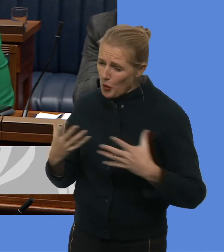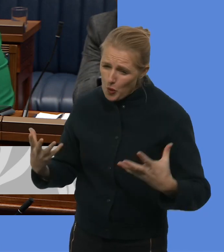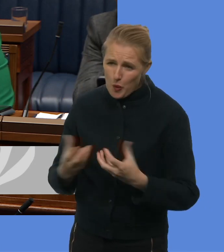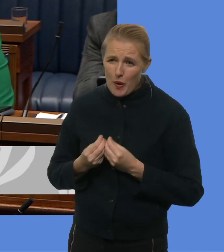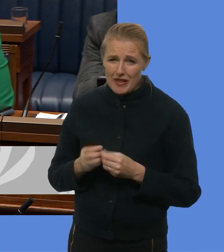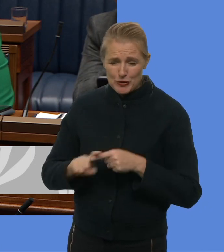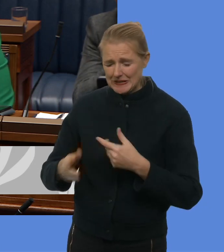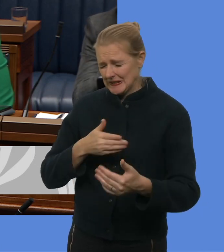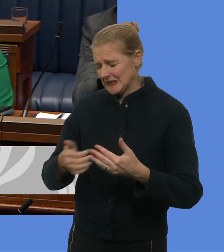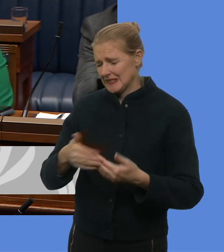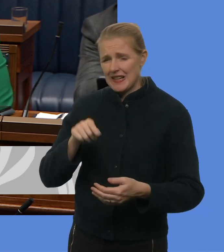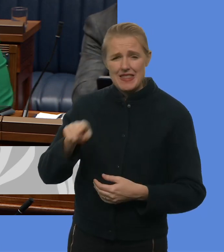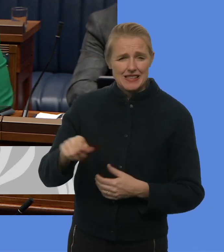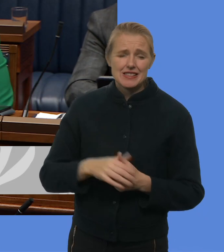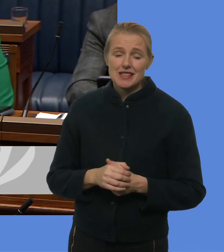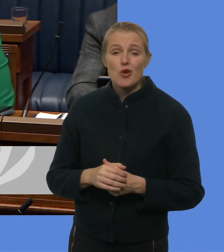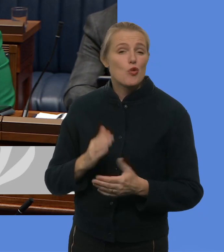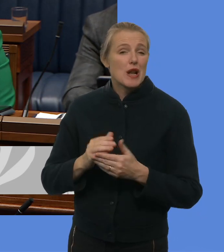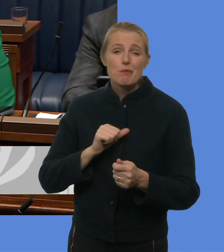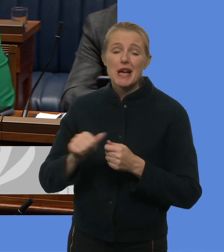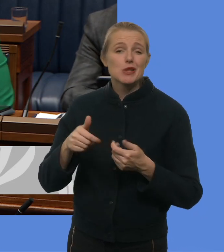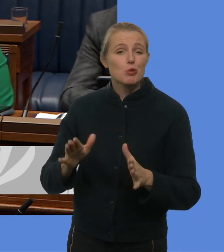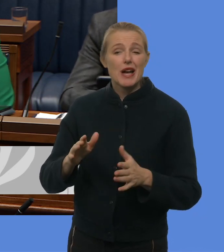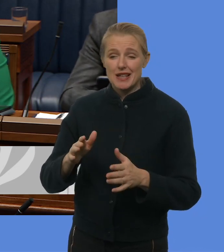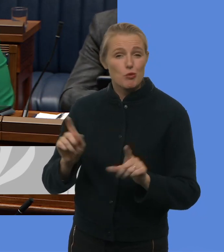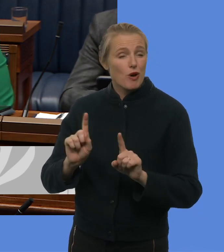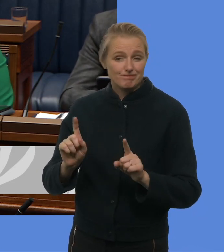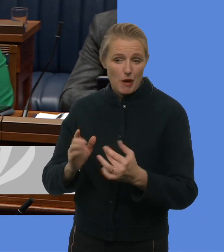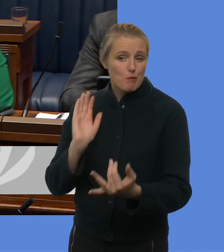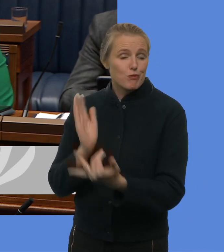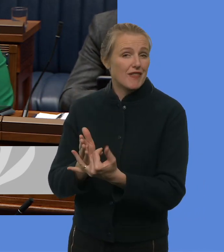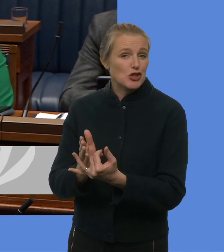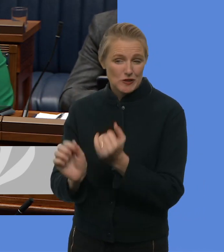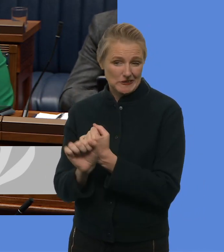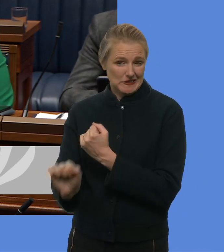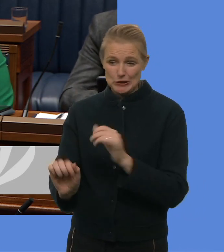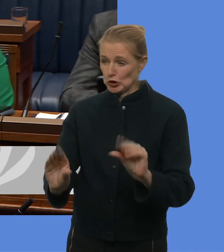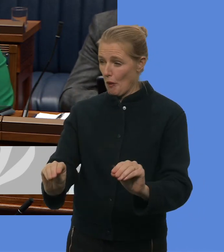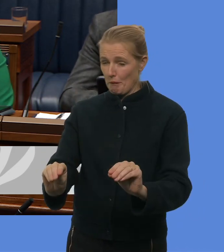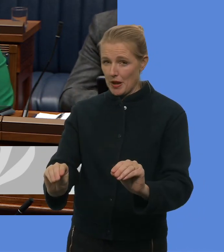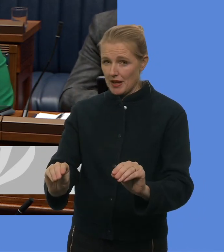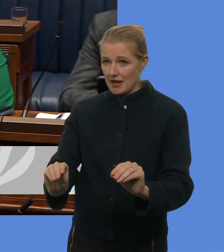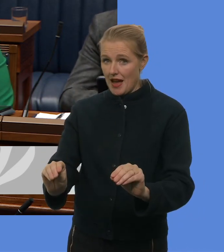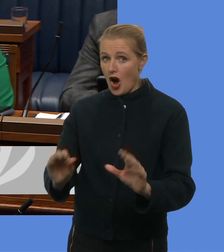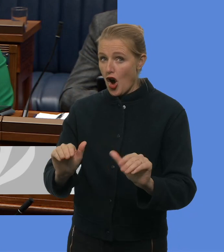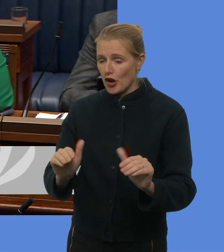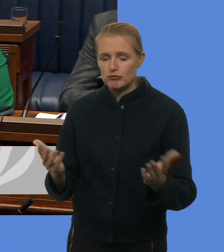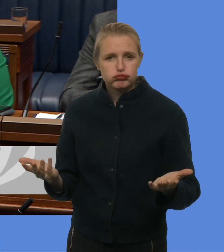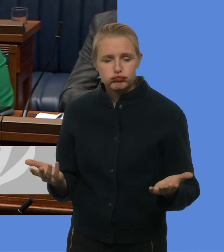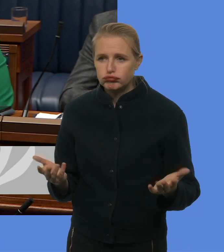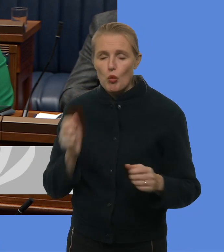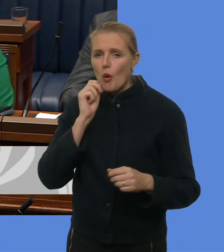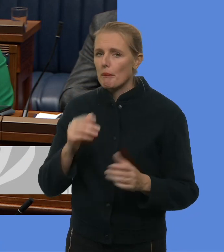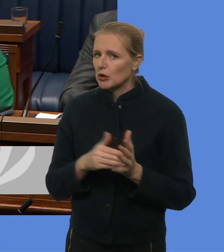The best way to tackle this will be prevention. And that is not going to be a short-term issue. It's not going to be done tomorrow or next week, as I